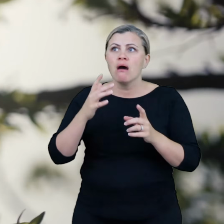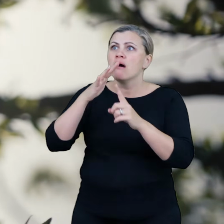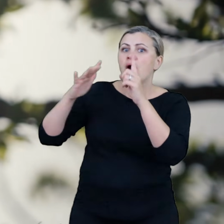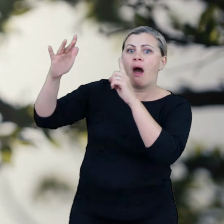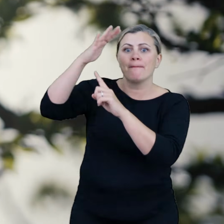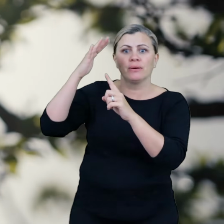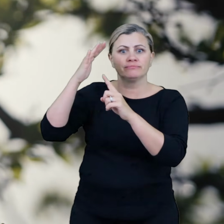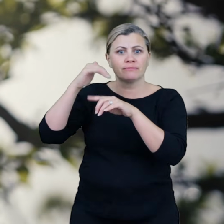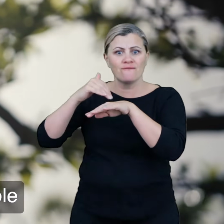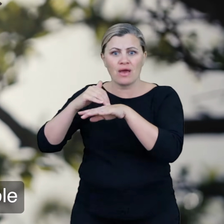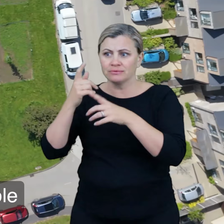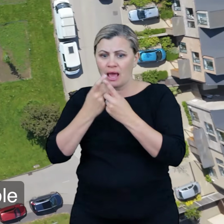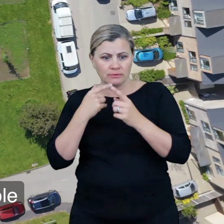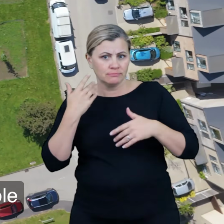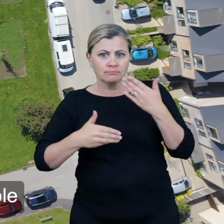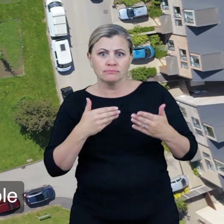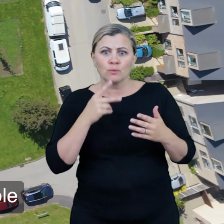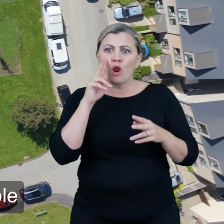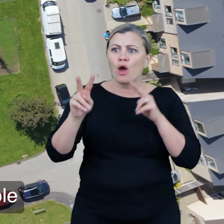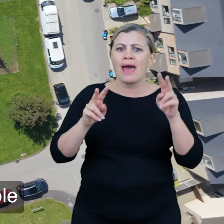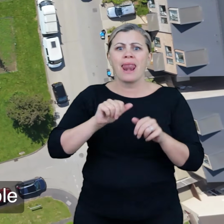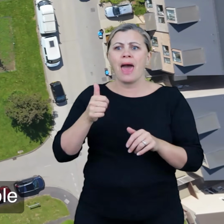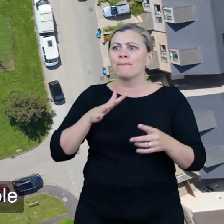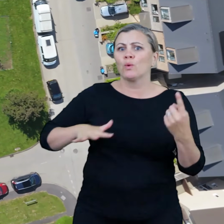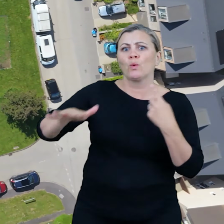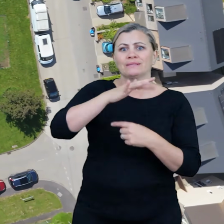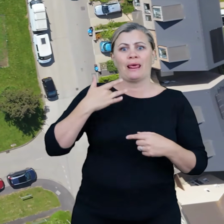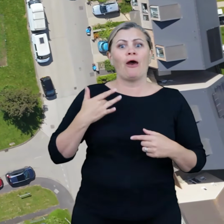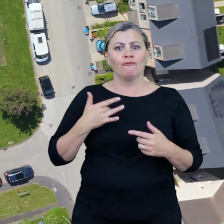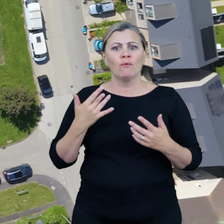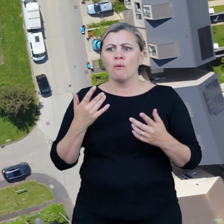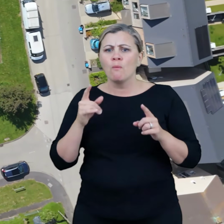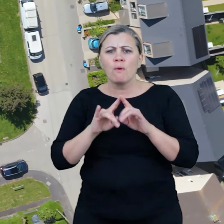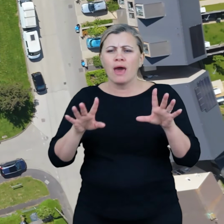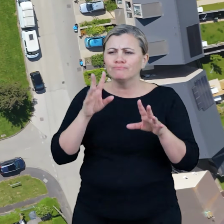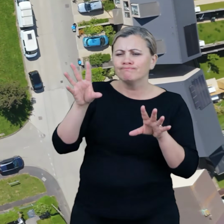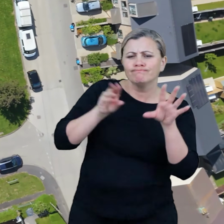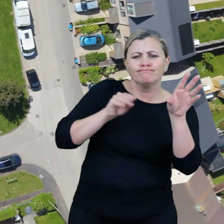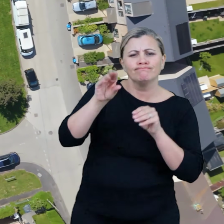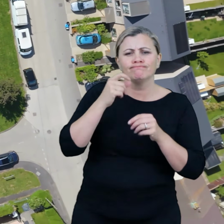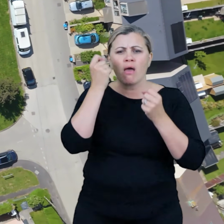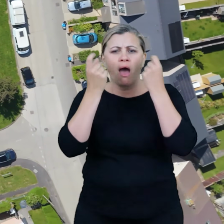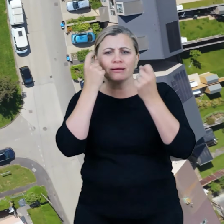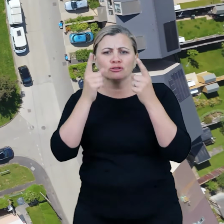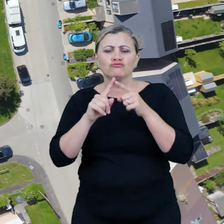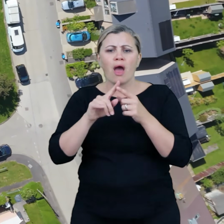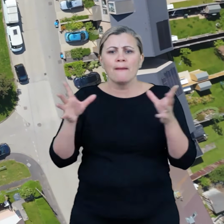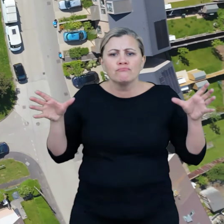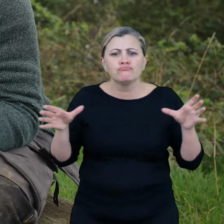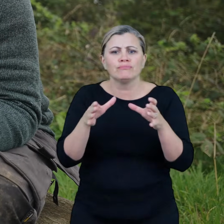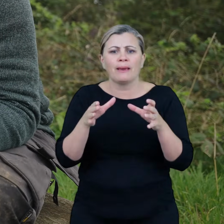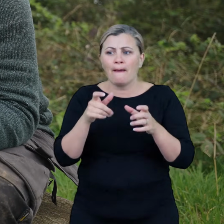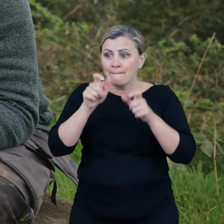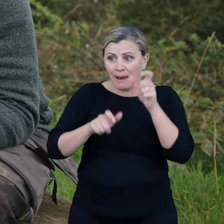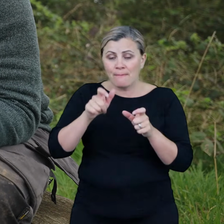sequestration, shade from the trees. We looked at the neighbourhood as a whole and took inspiration from the urban nature reserve model to try and